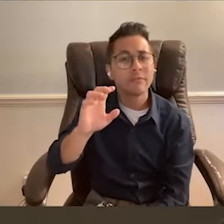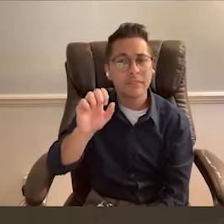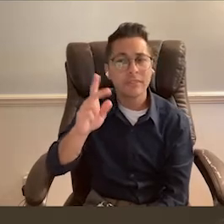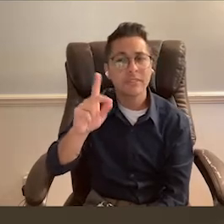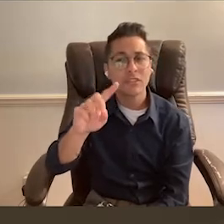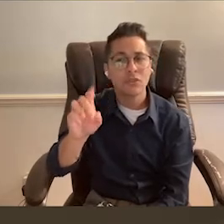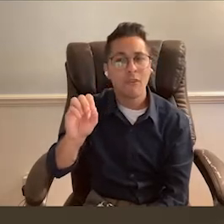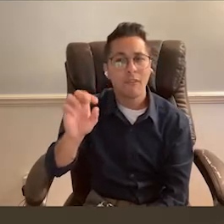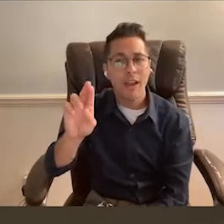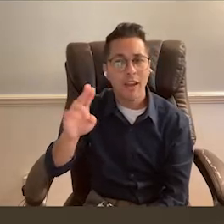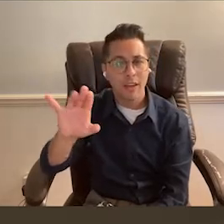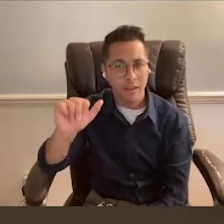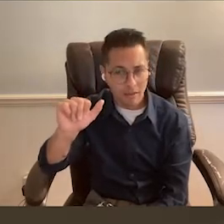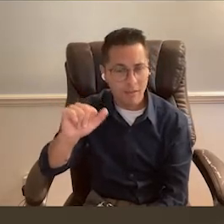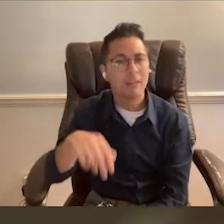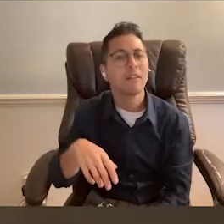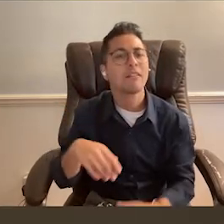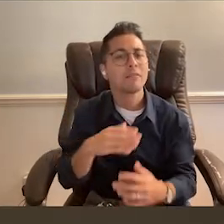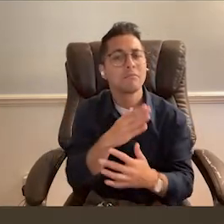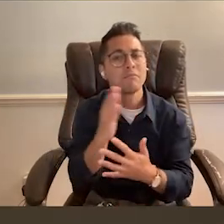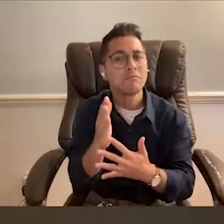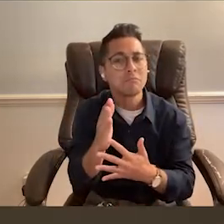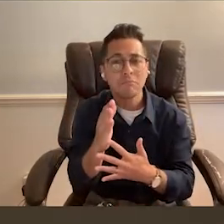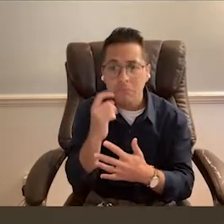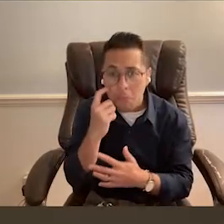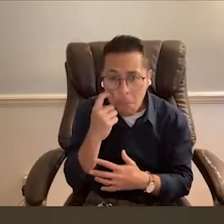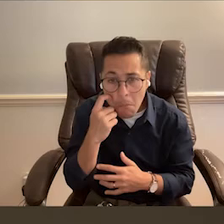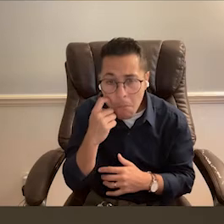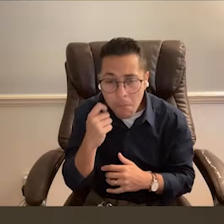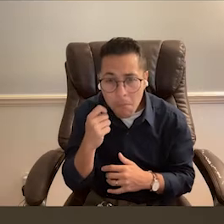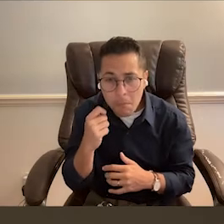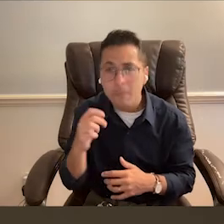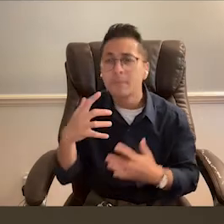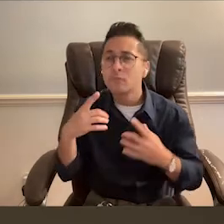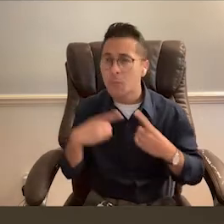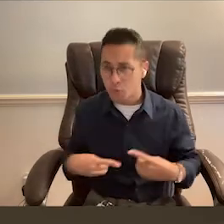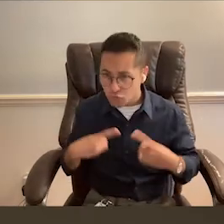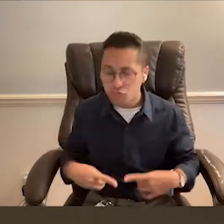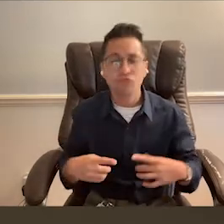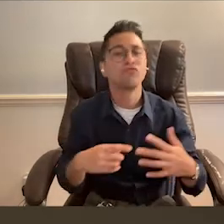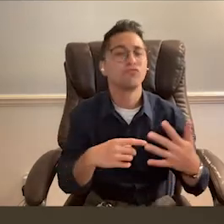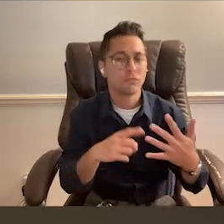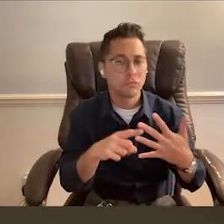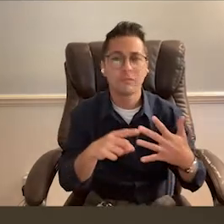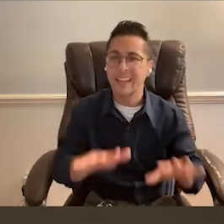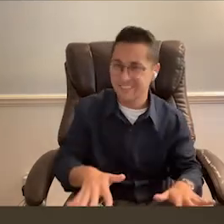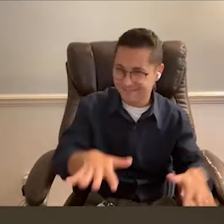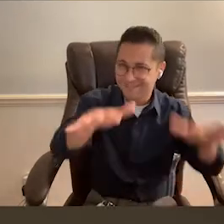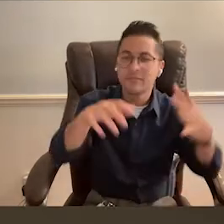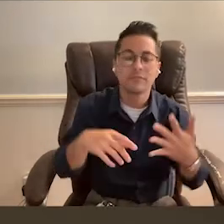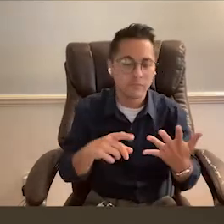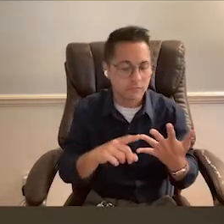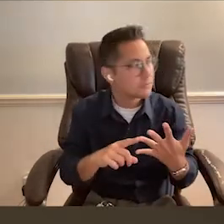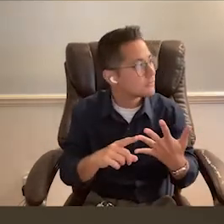mental health disorder they've heard of? Schizophrenia. I'm sorry? Schizophrenia. Schizophrenia, okay.